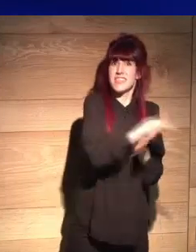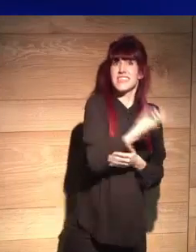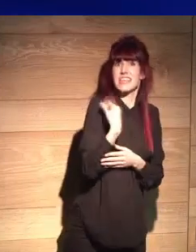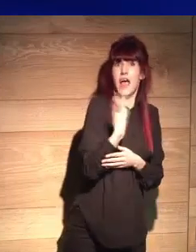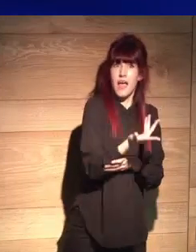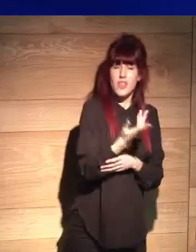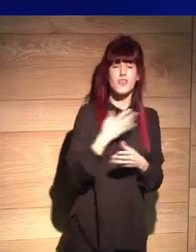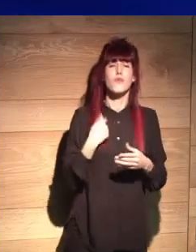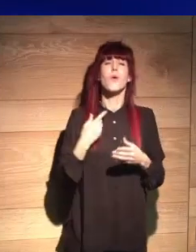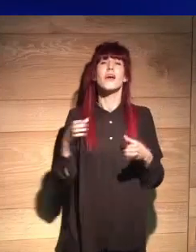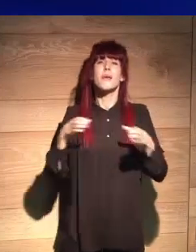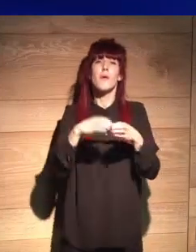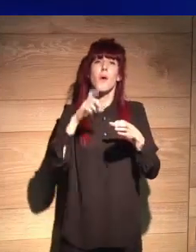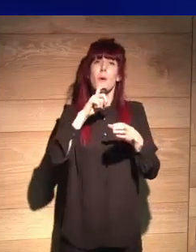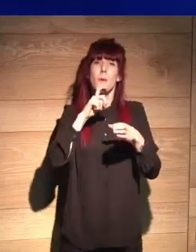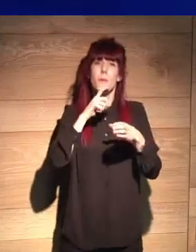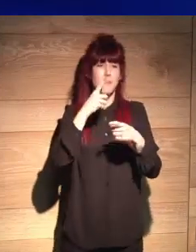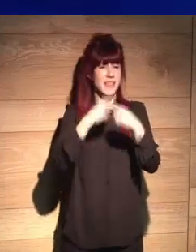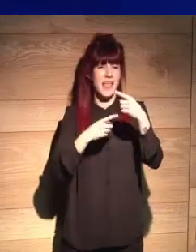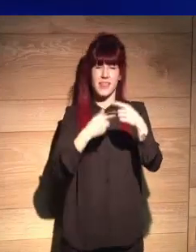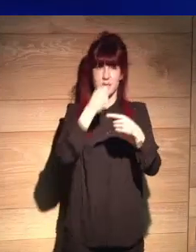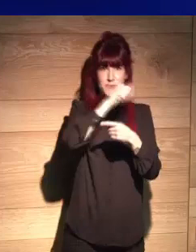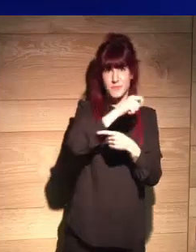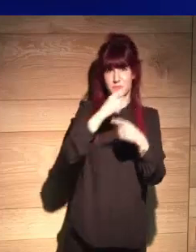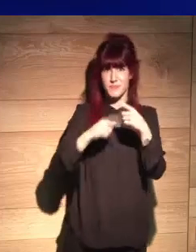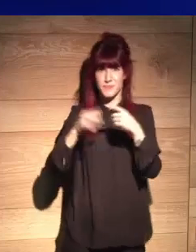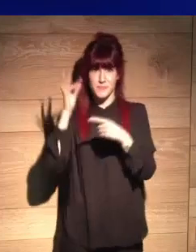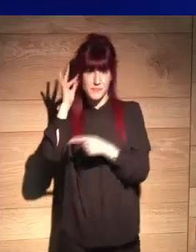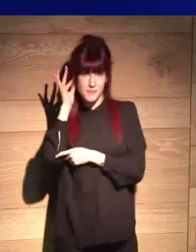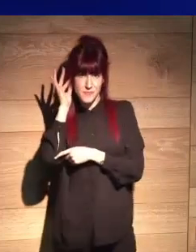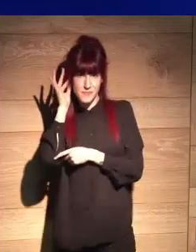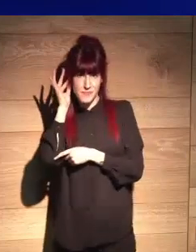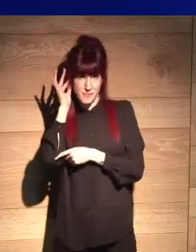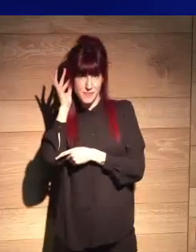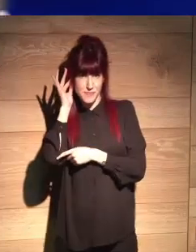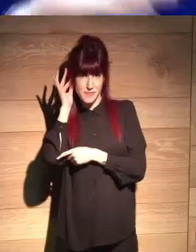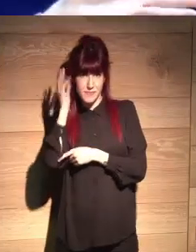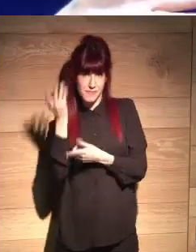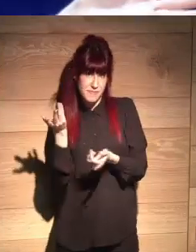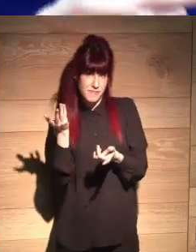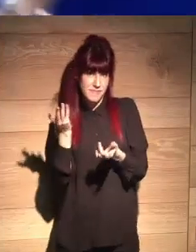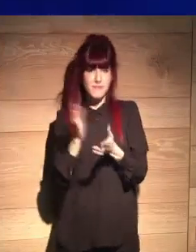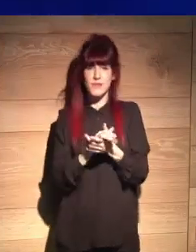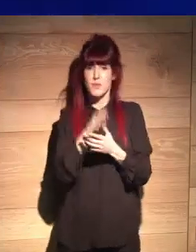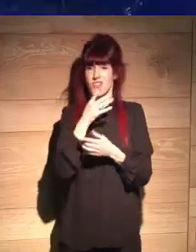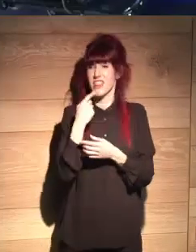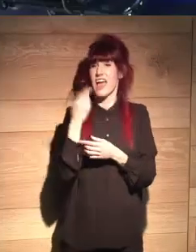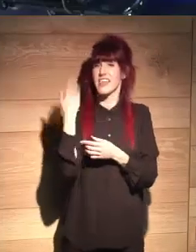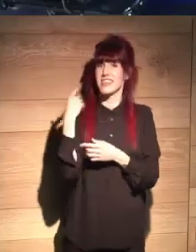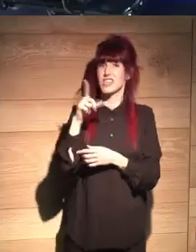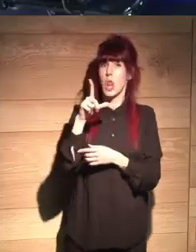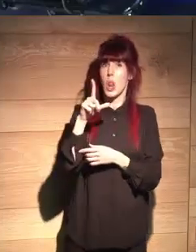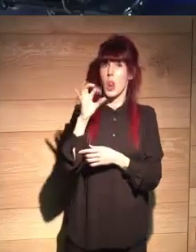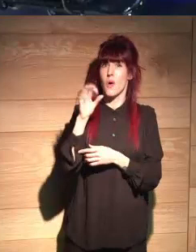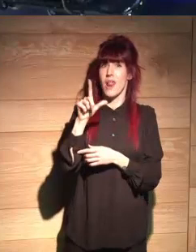that's it. So I will have a team 50-50. And this is only one of the things. What Lola